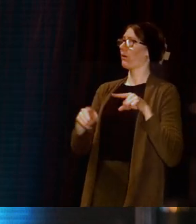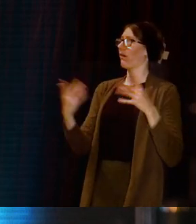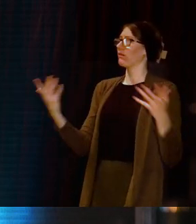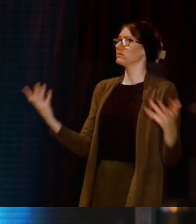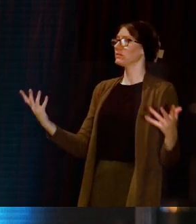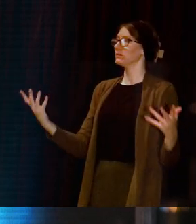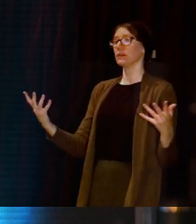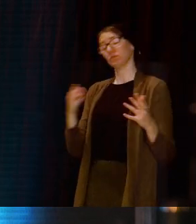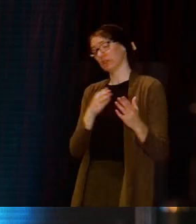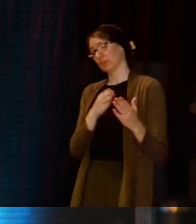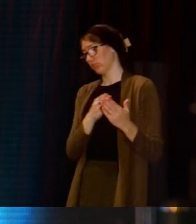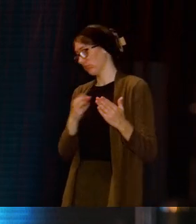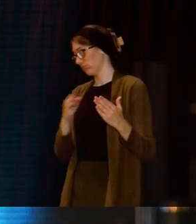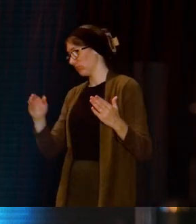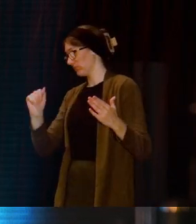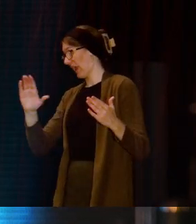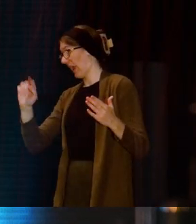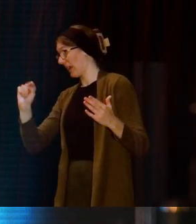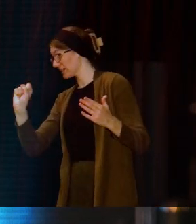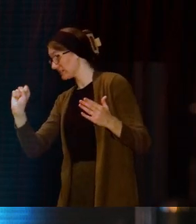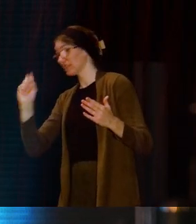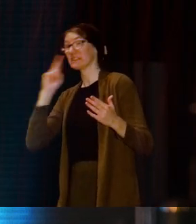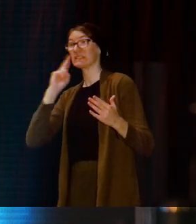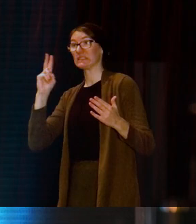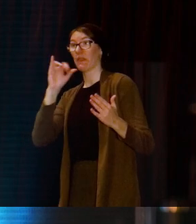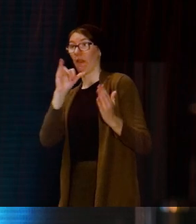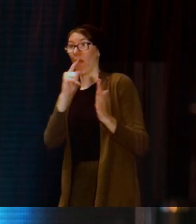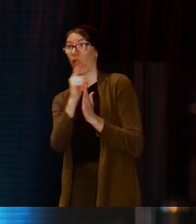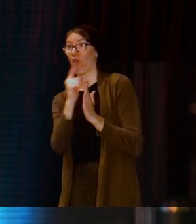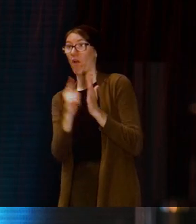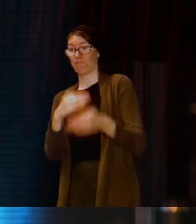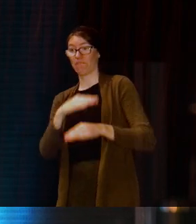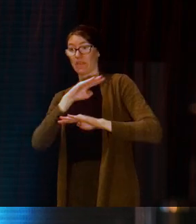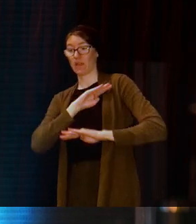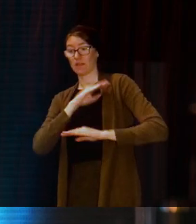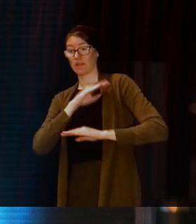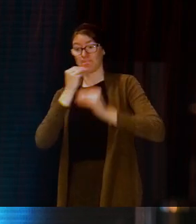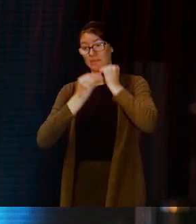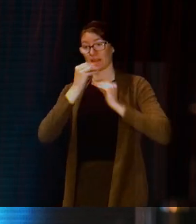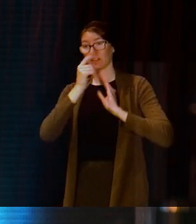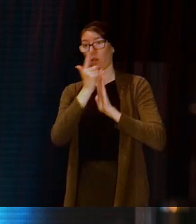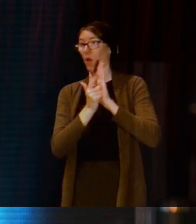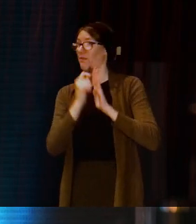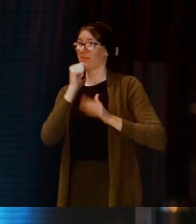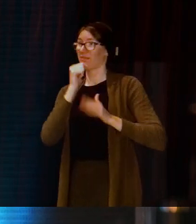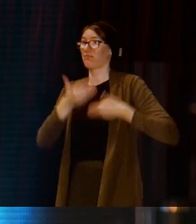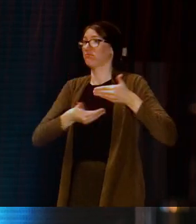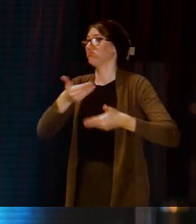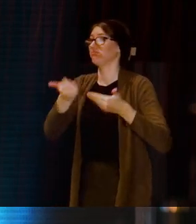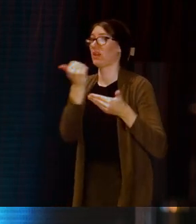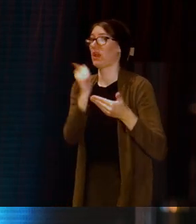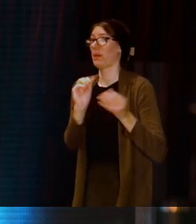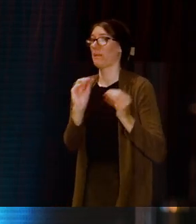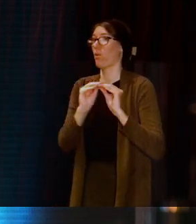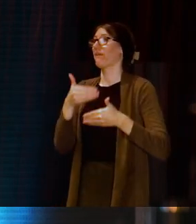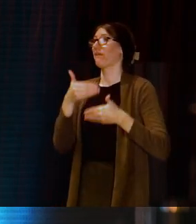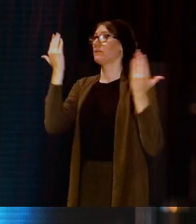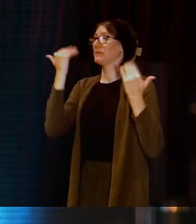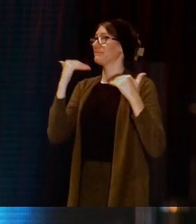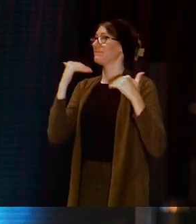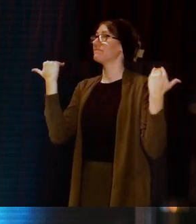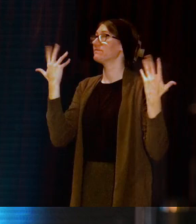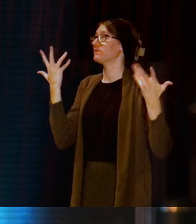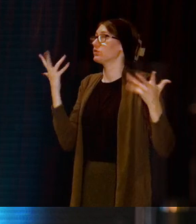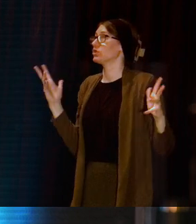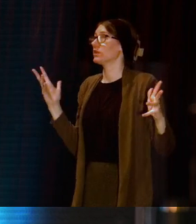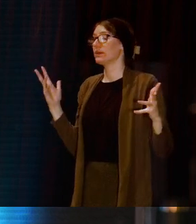the book of Acts, and you find that the ceremonial laws have been fulfilled, the dietary laws are no longer in practice. So you had to see the Bible as a whole